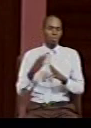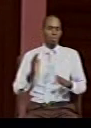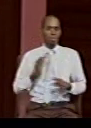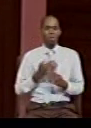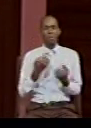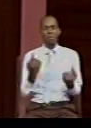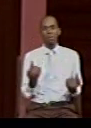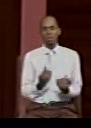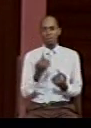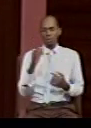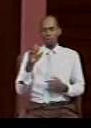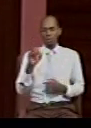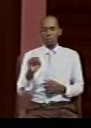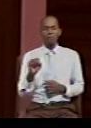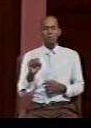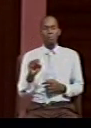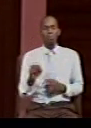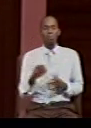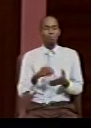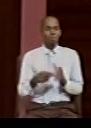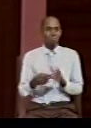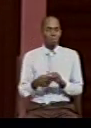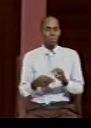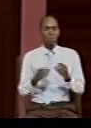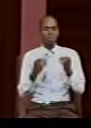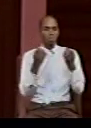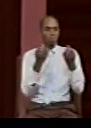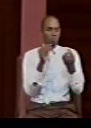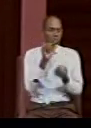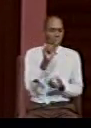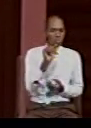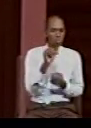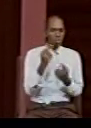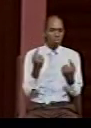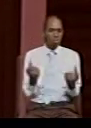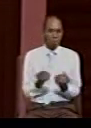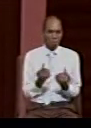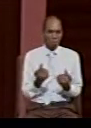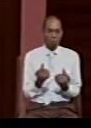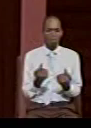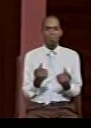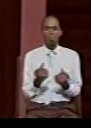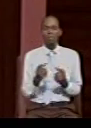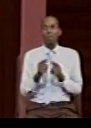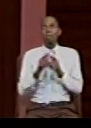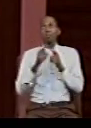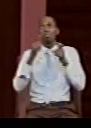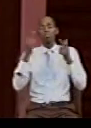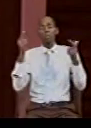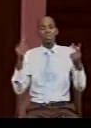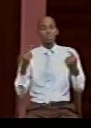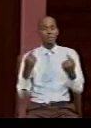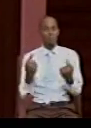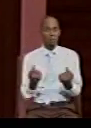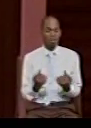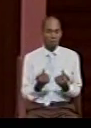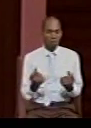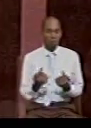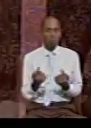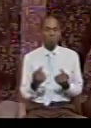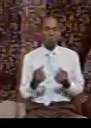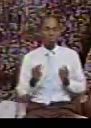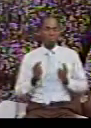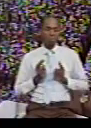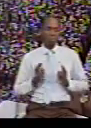plural. Small sins, so-called. Big sins, so-called. Mortal